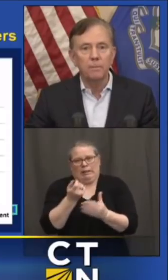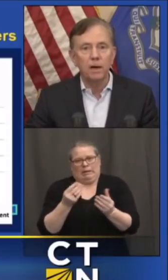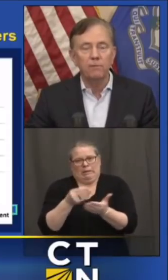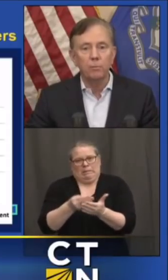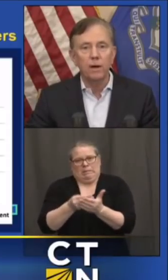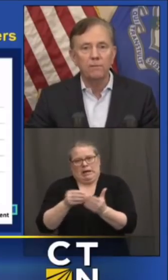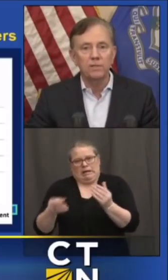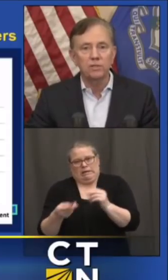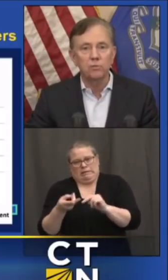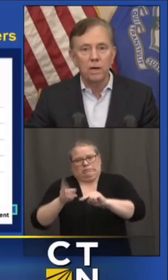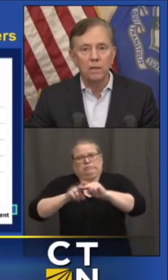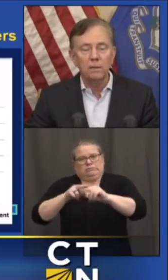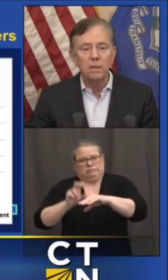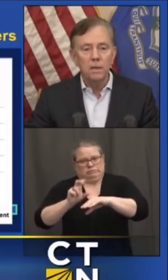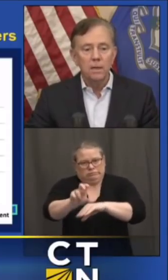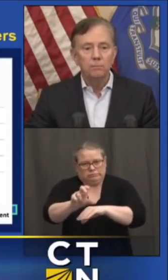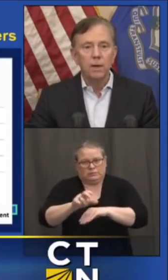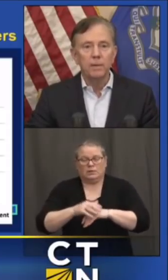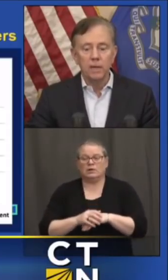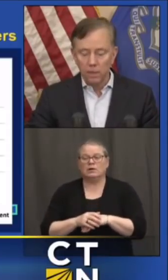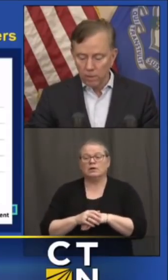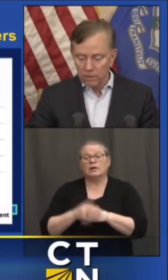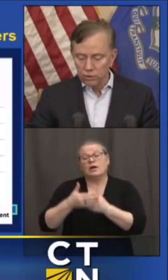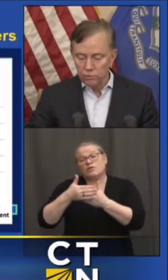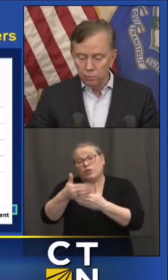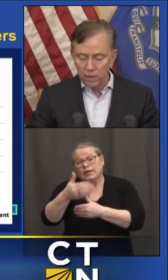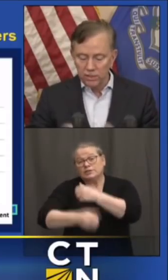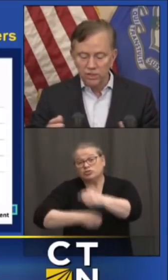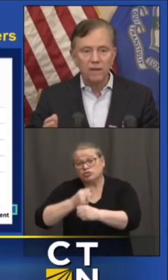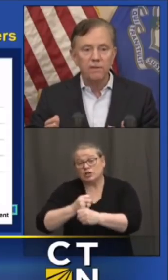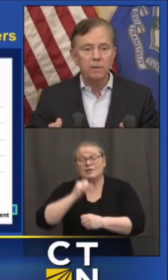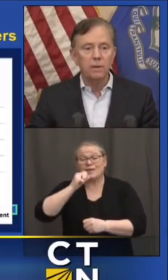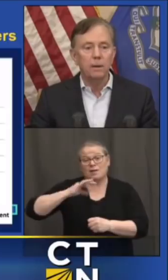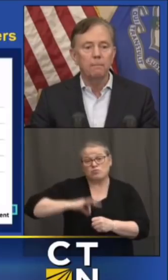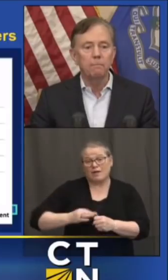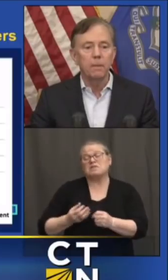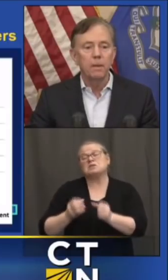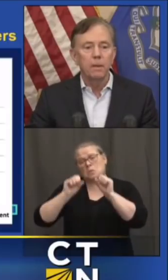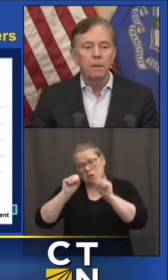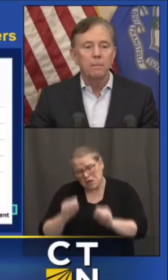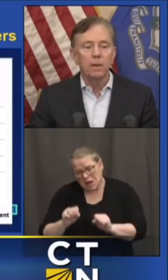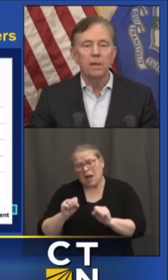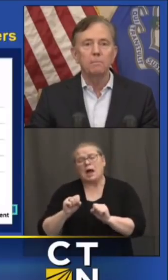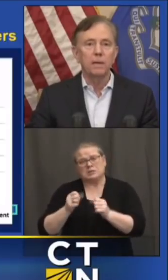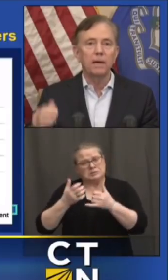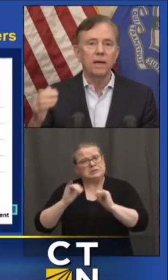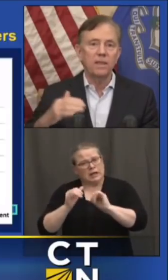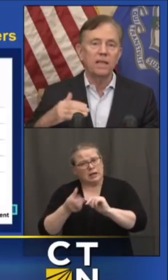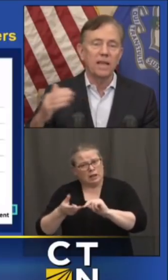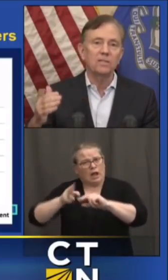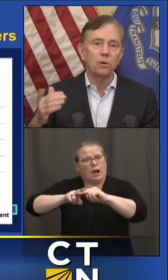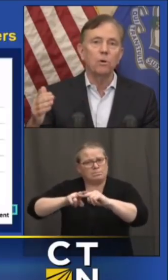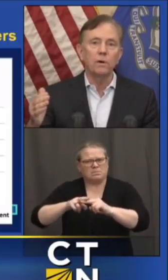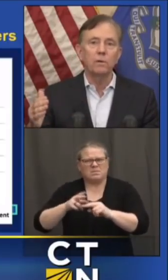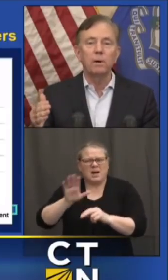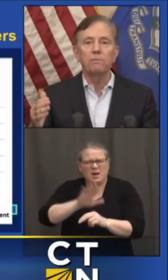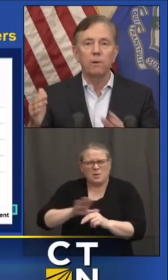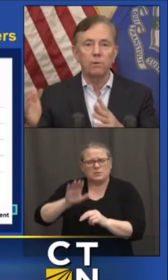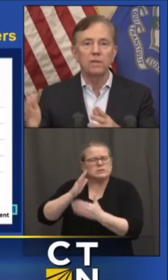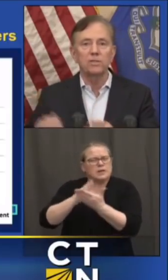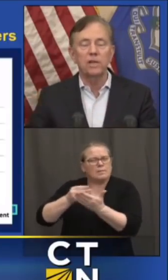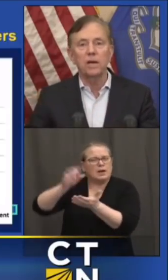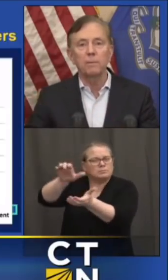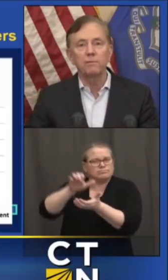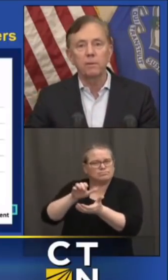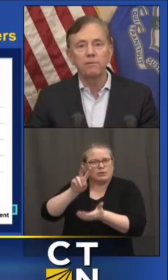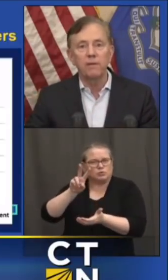the not-for-profits as well, probably in and around $2.7 billion, but I think that's over and above what we're